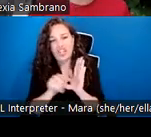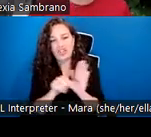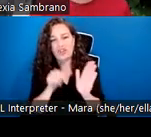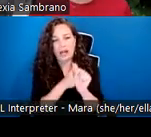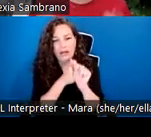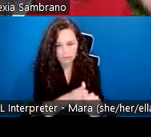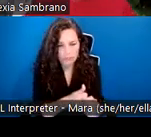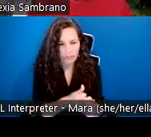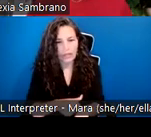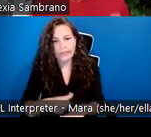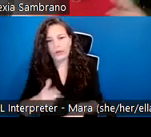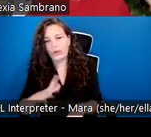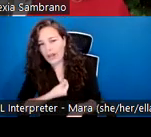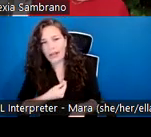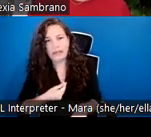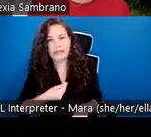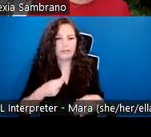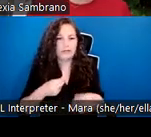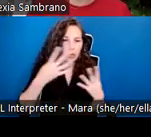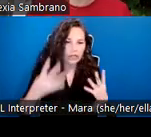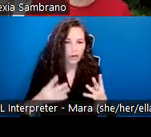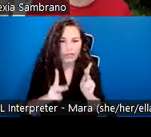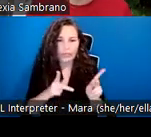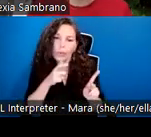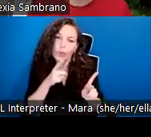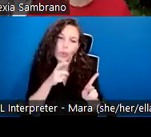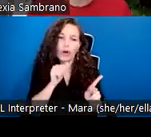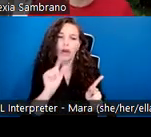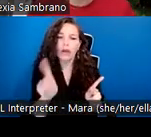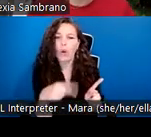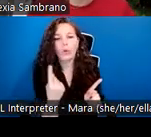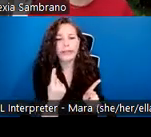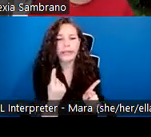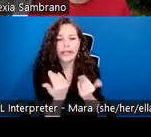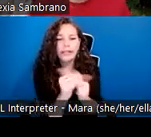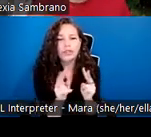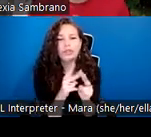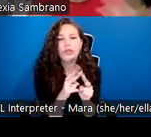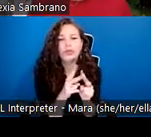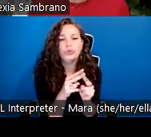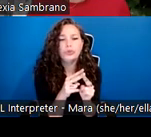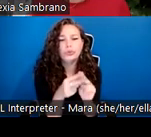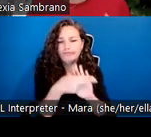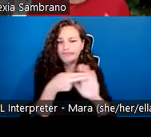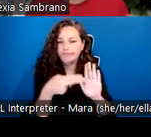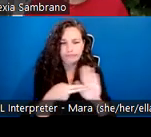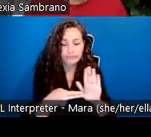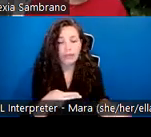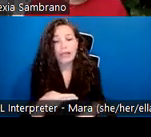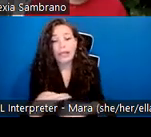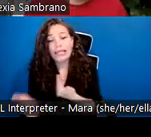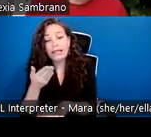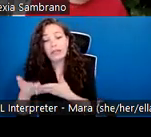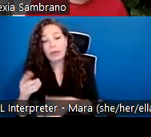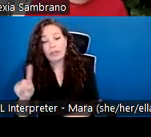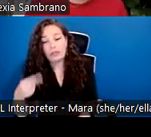folks, folks who exist, their gender exists beyond this gender binary. But even though this was the only number